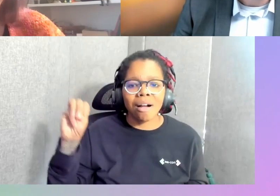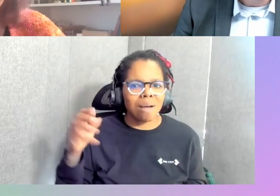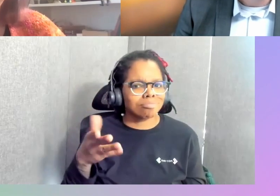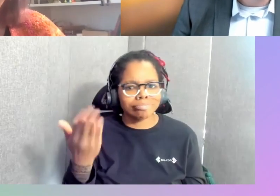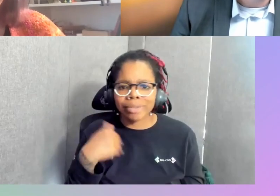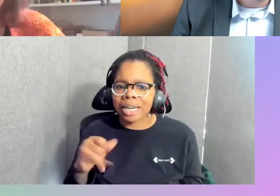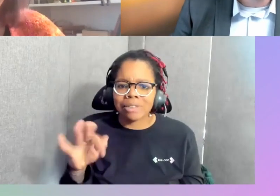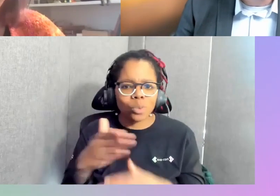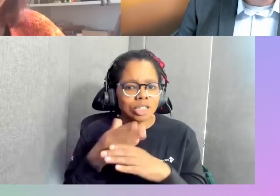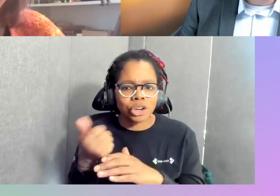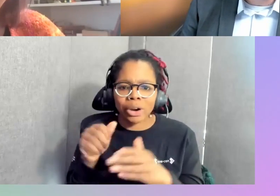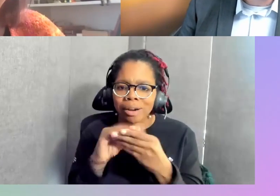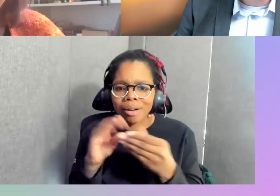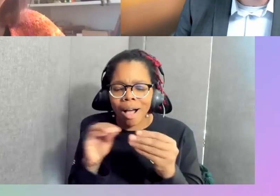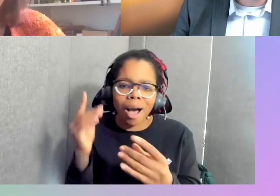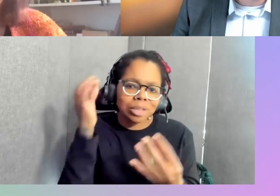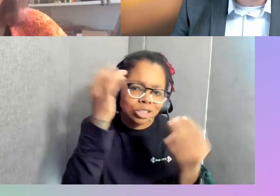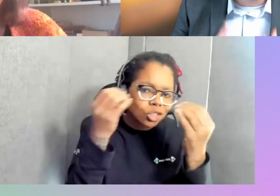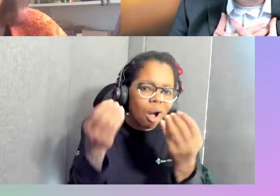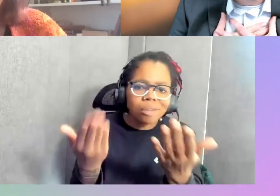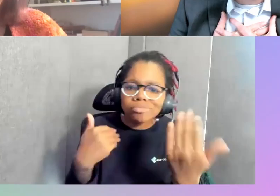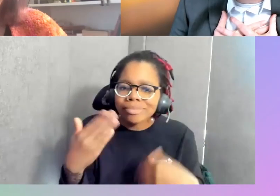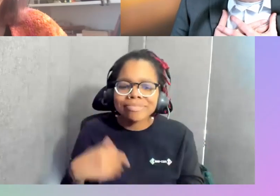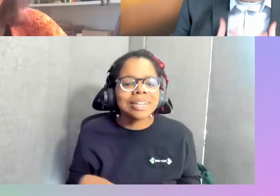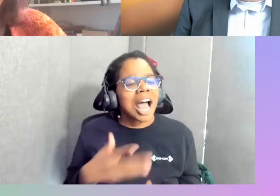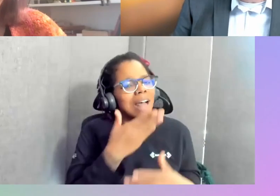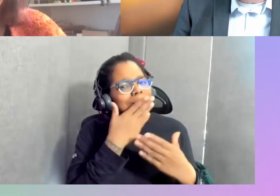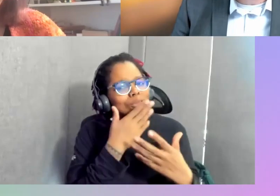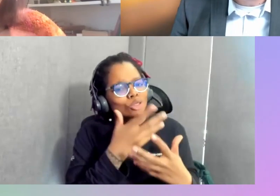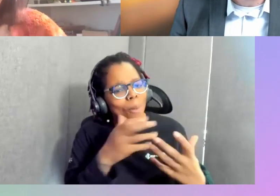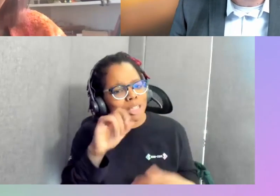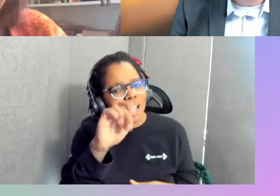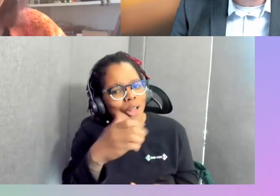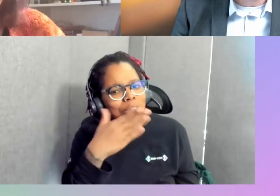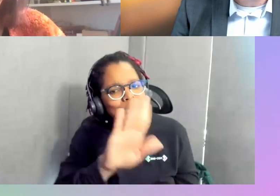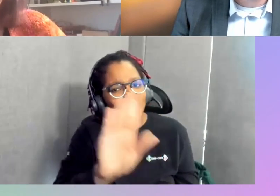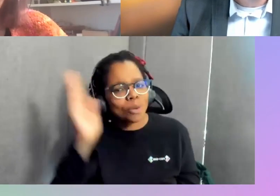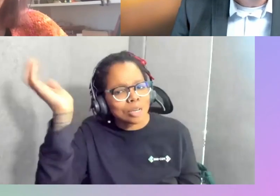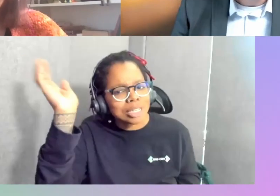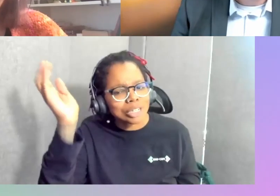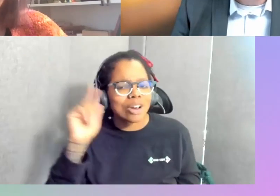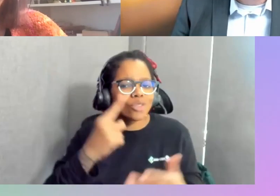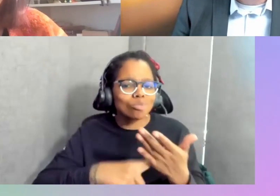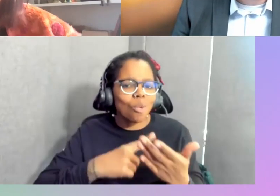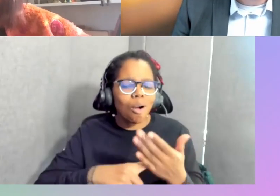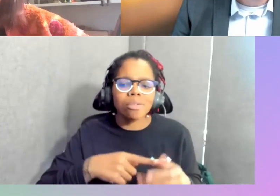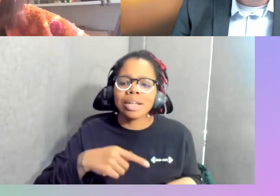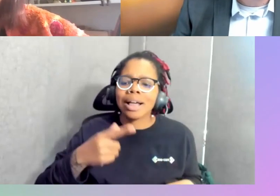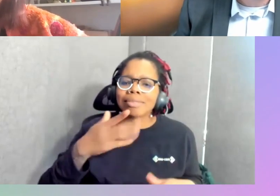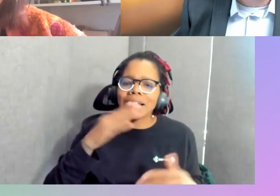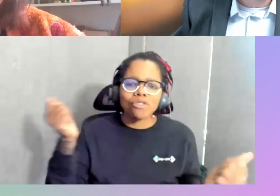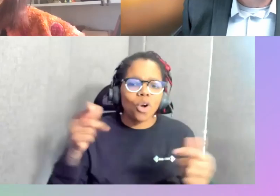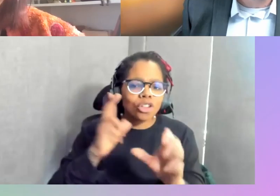conversations. Great, Elle. Appreciate it. I want to thank Elle so much again for her presentation and her talk. Want to thank all